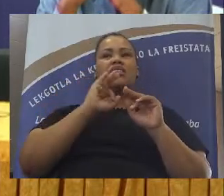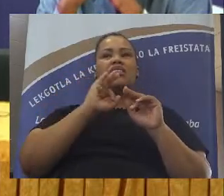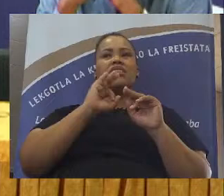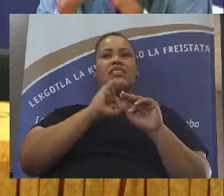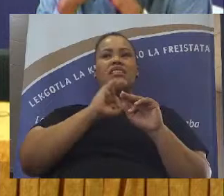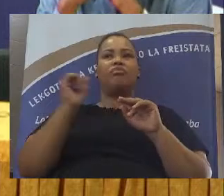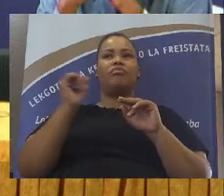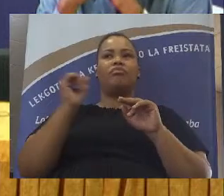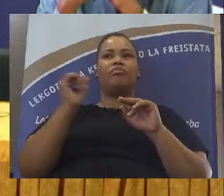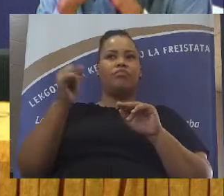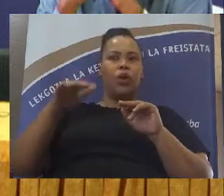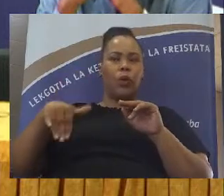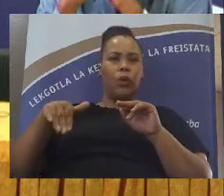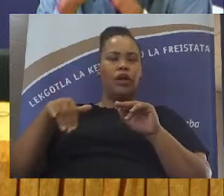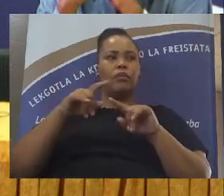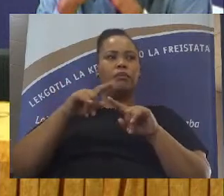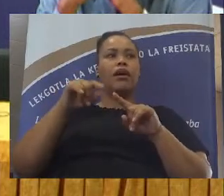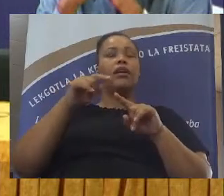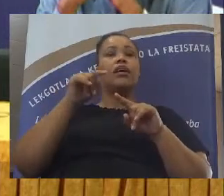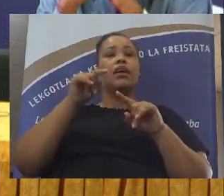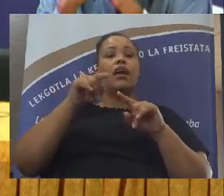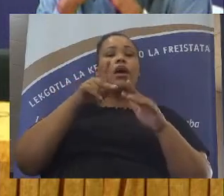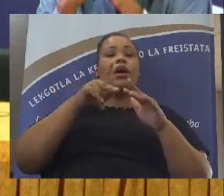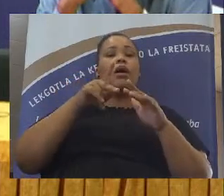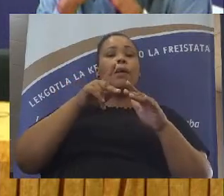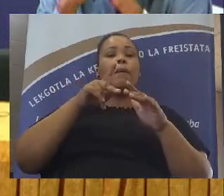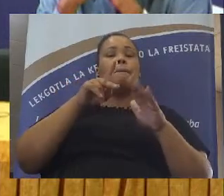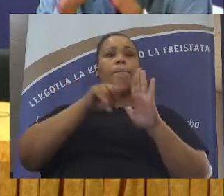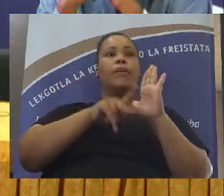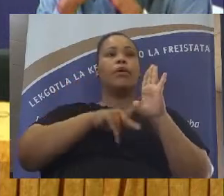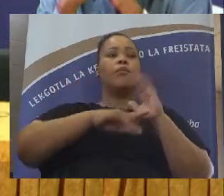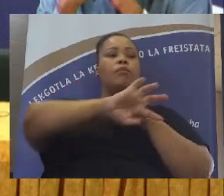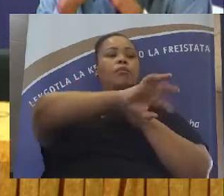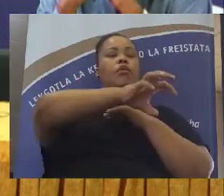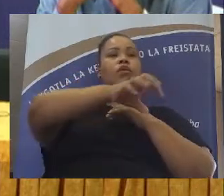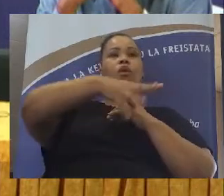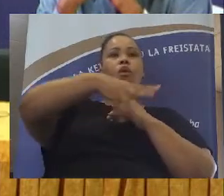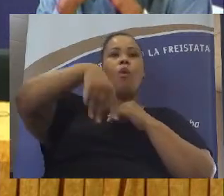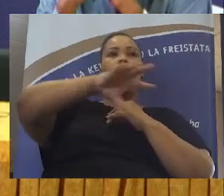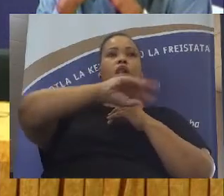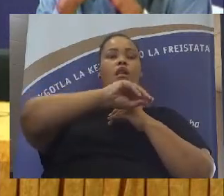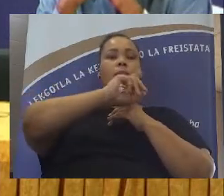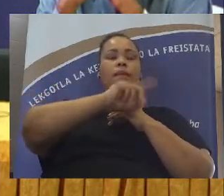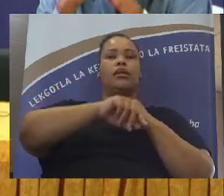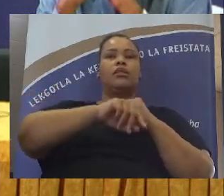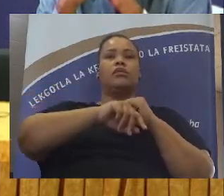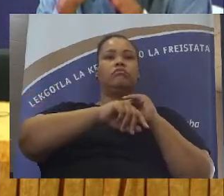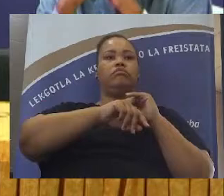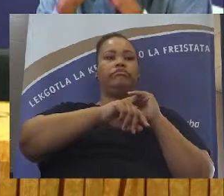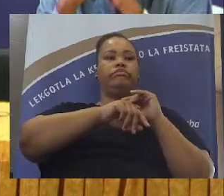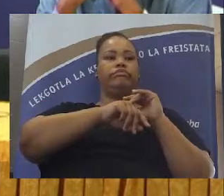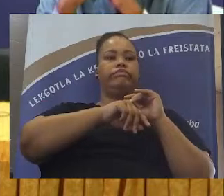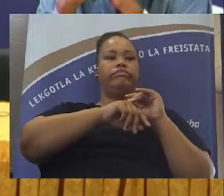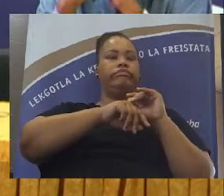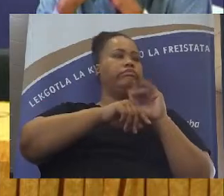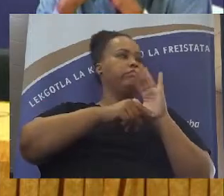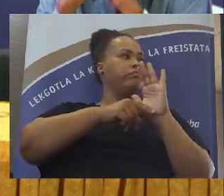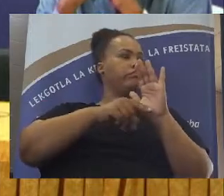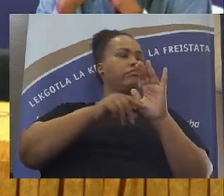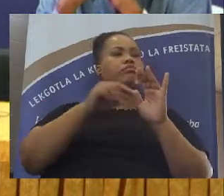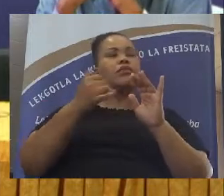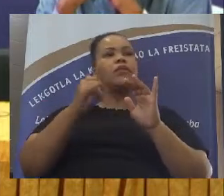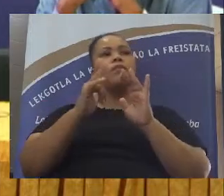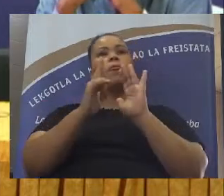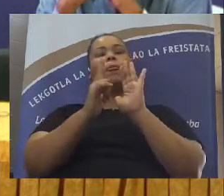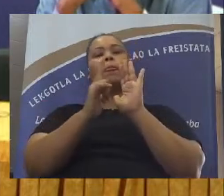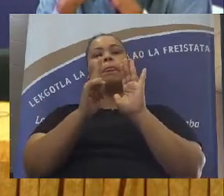those programs to all provinces. Because it was also about the business licensing. Now, there's another legislation